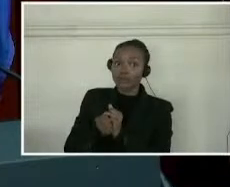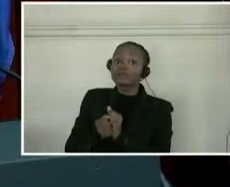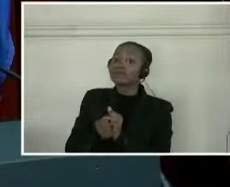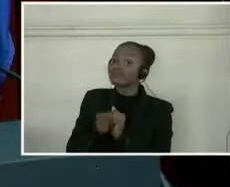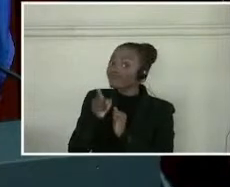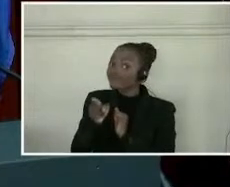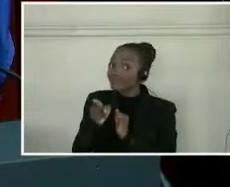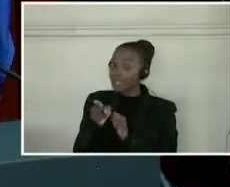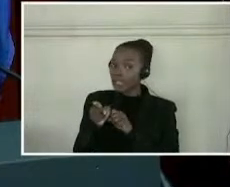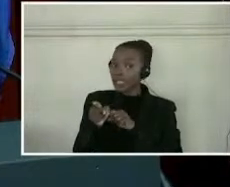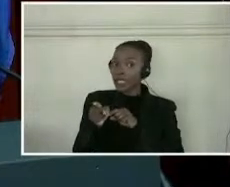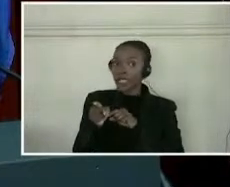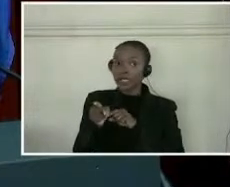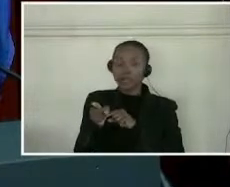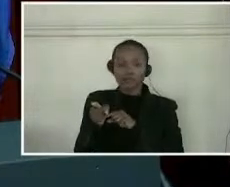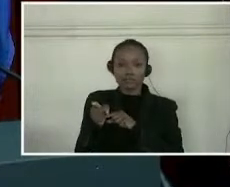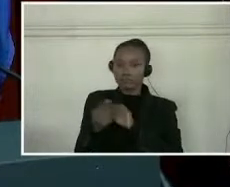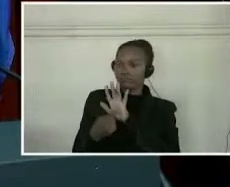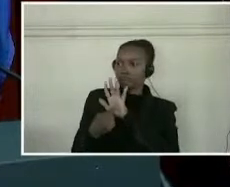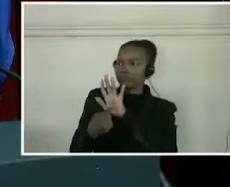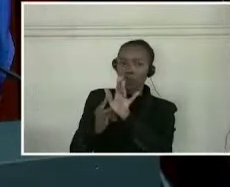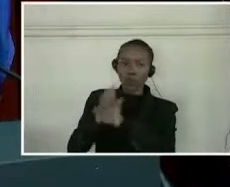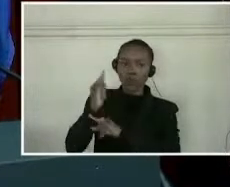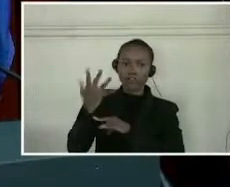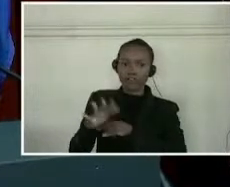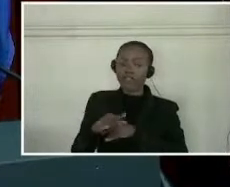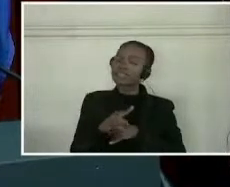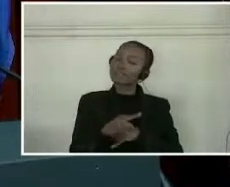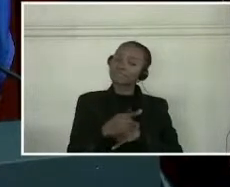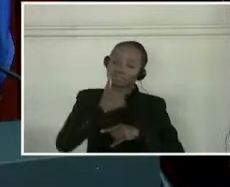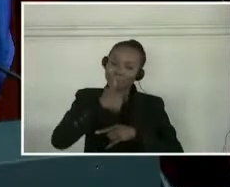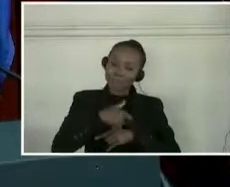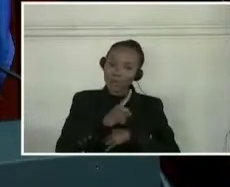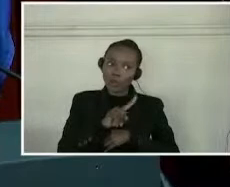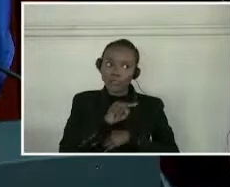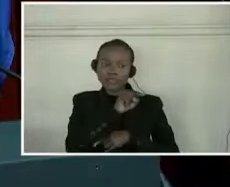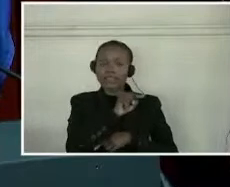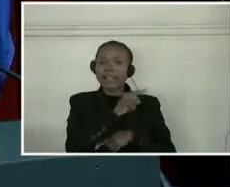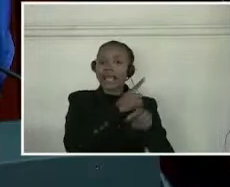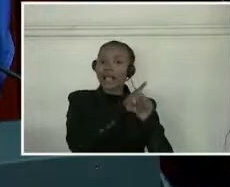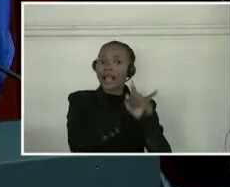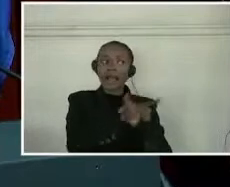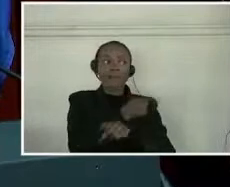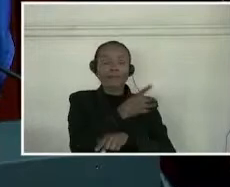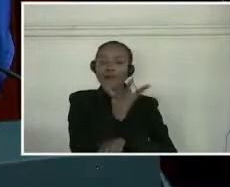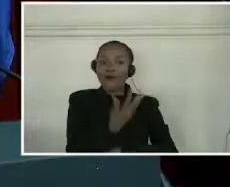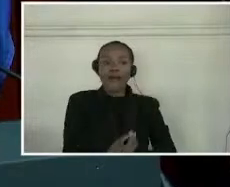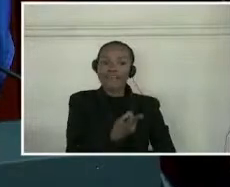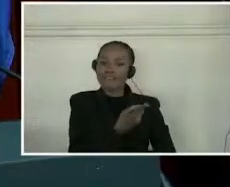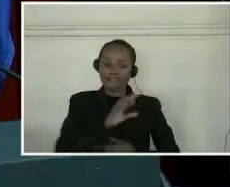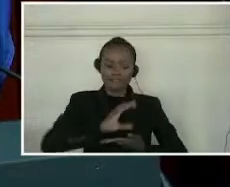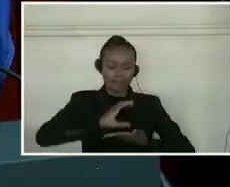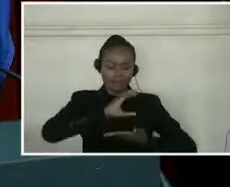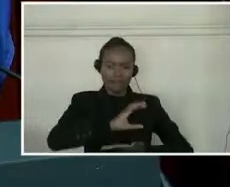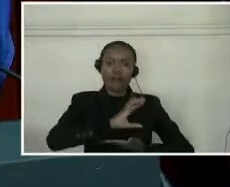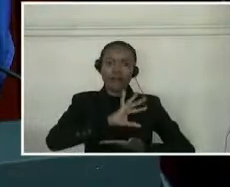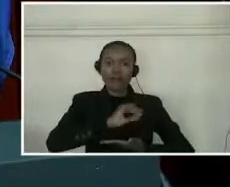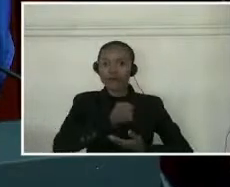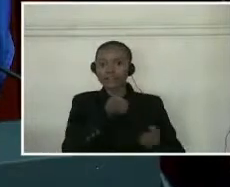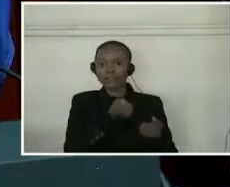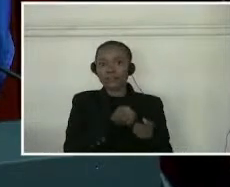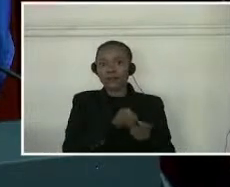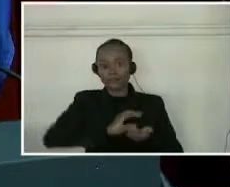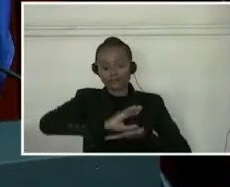sponsor and we will continue to provide them with the necessary support to excel in this league we are